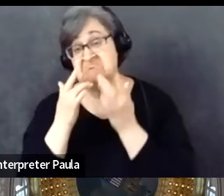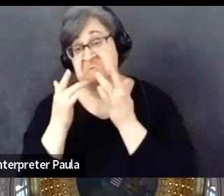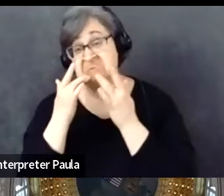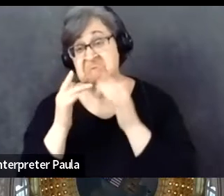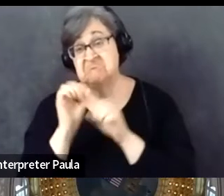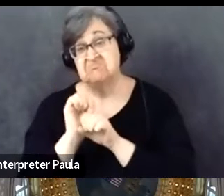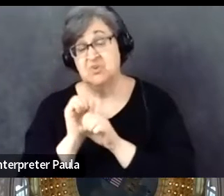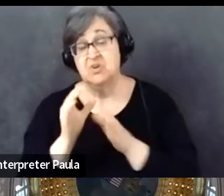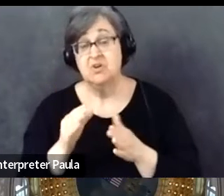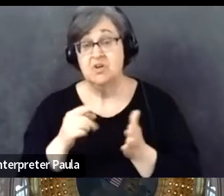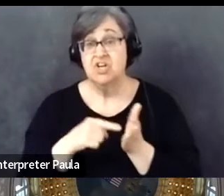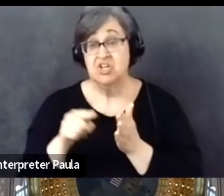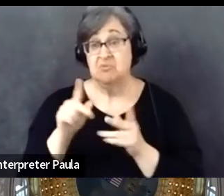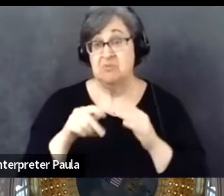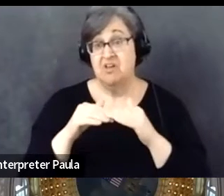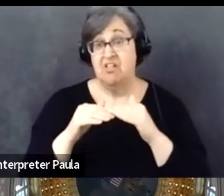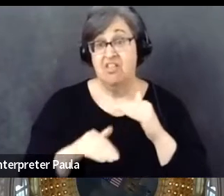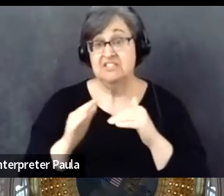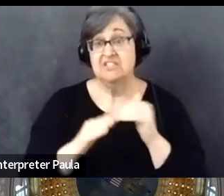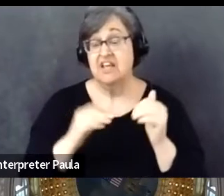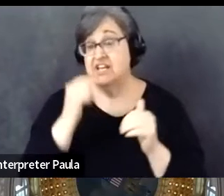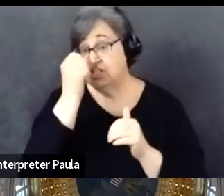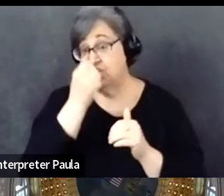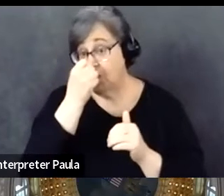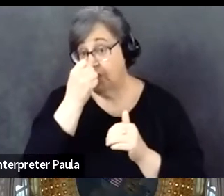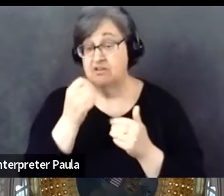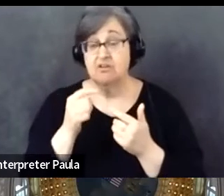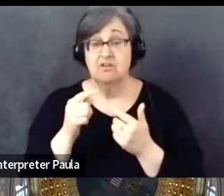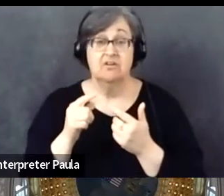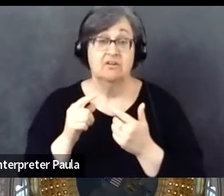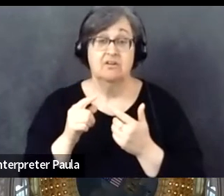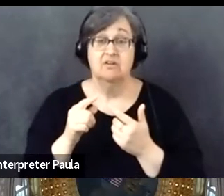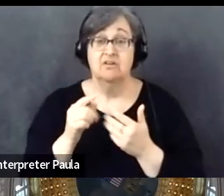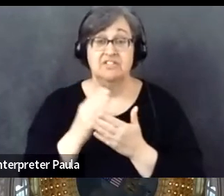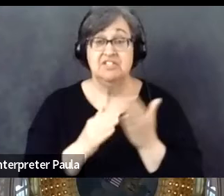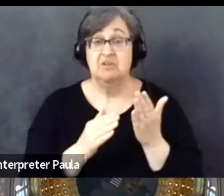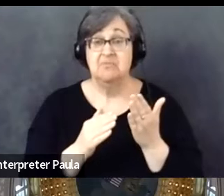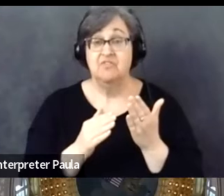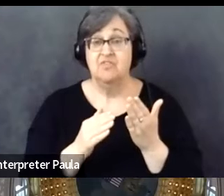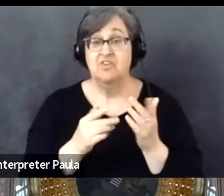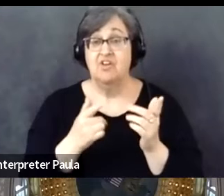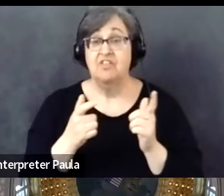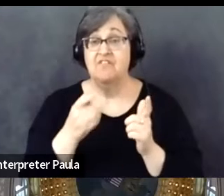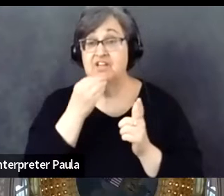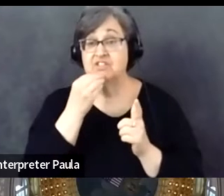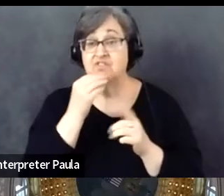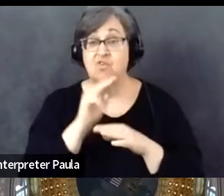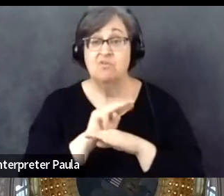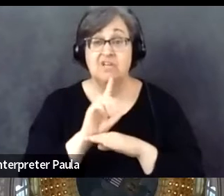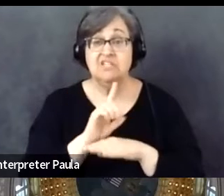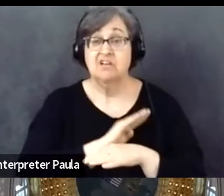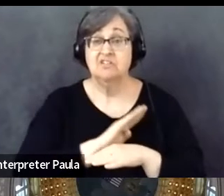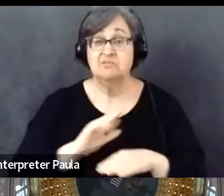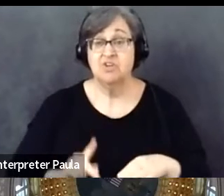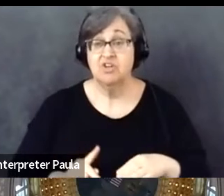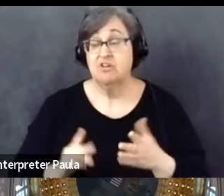when you're paying people less than what Target or some of the fast food places are paying, it's